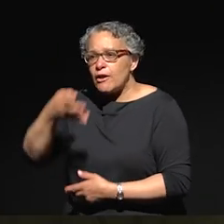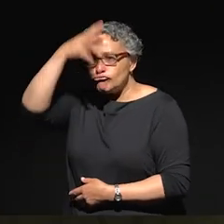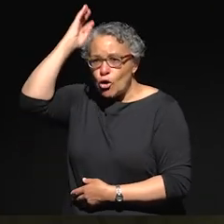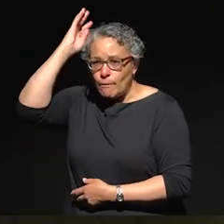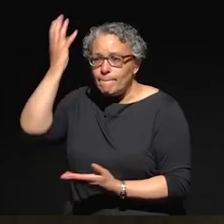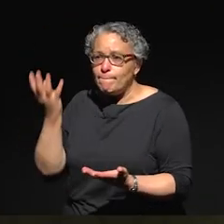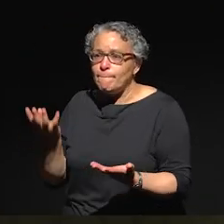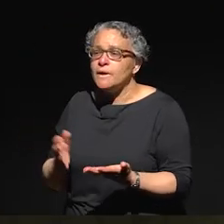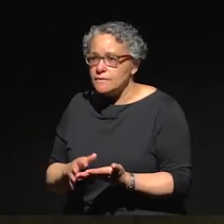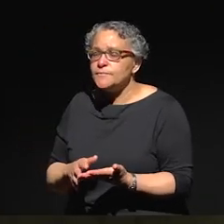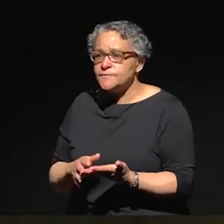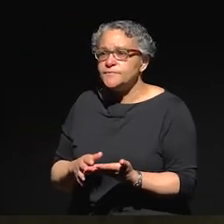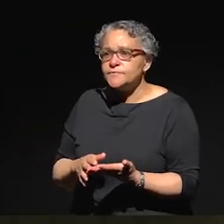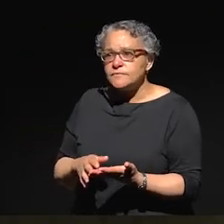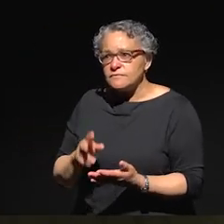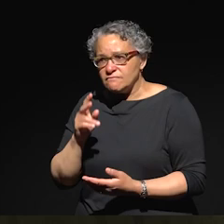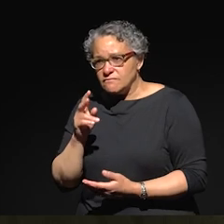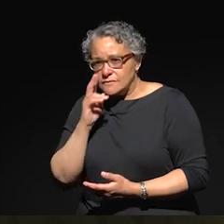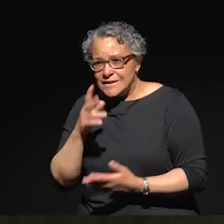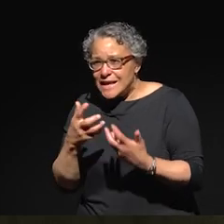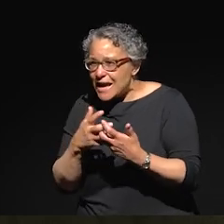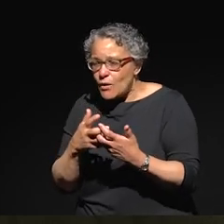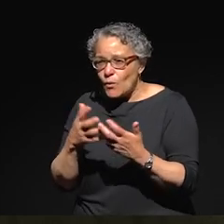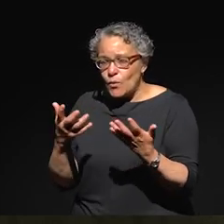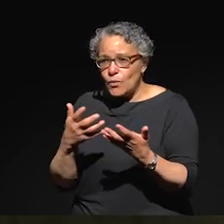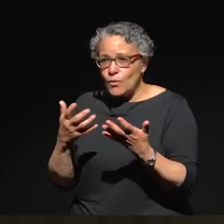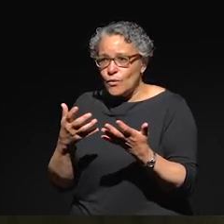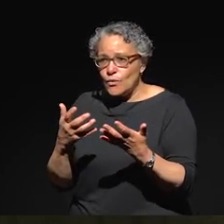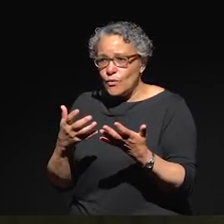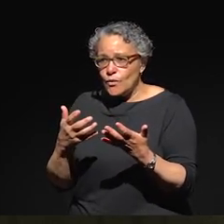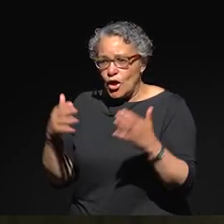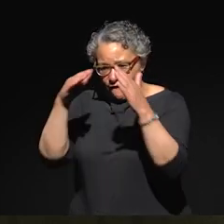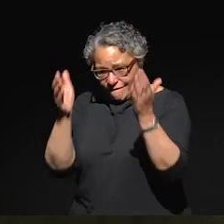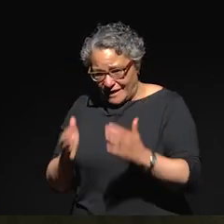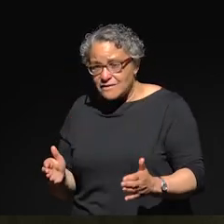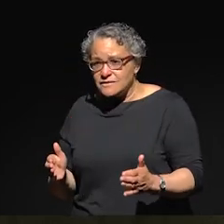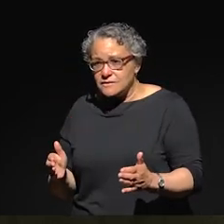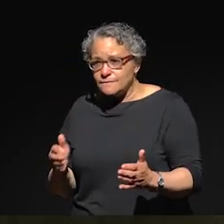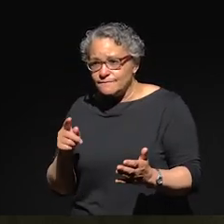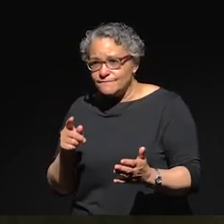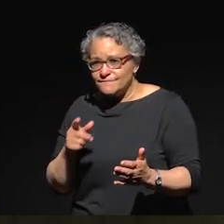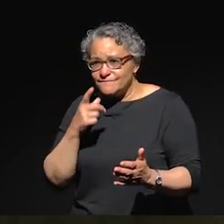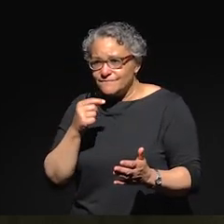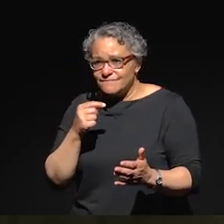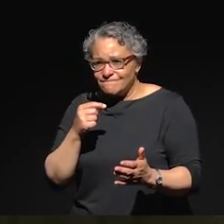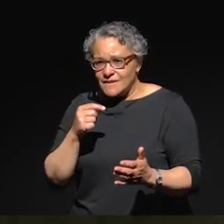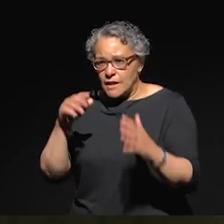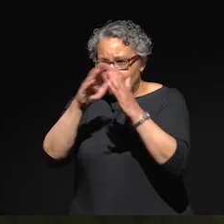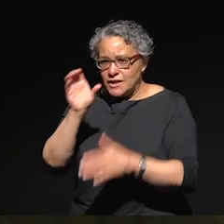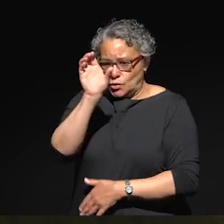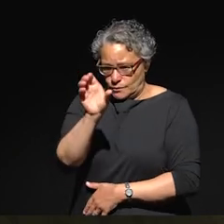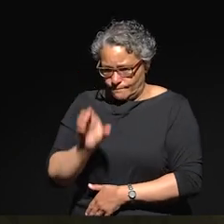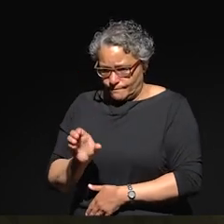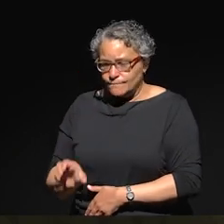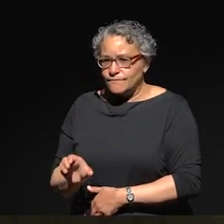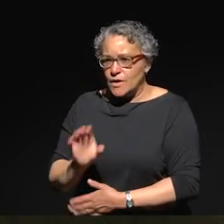round. And here, how he's adapting the figures. He's managing to situate the figures within this round, this